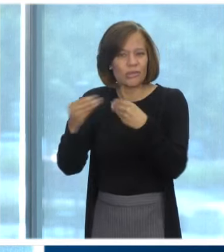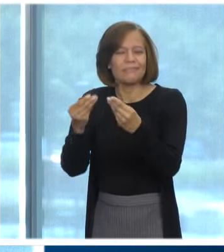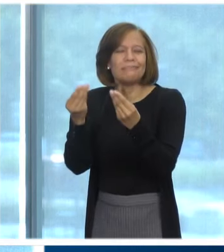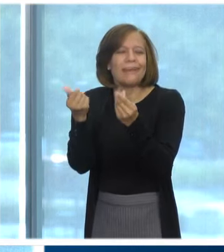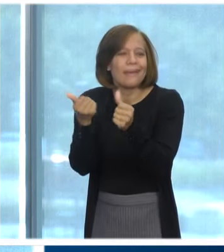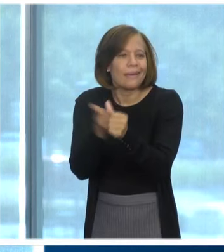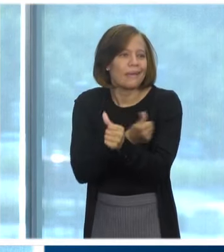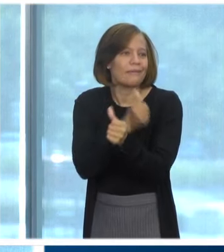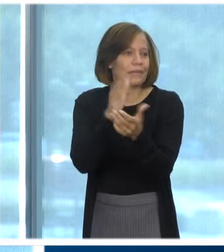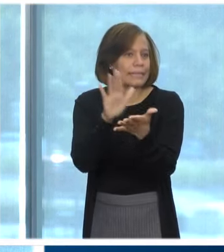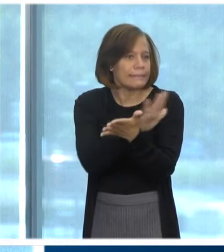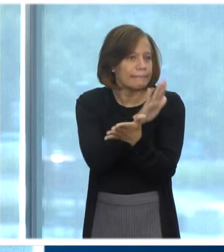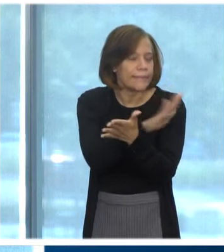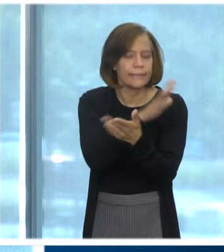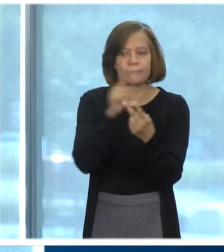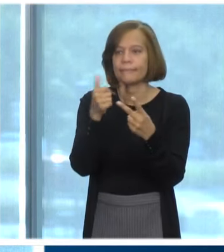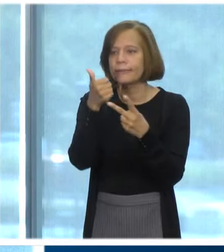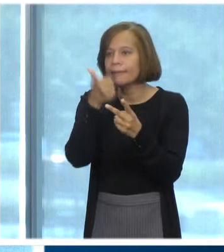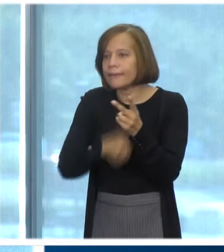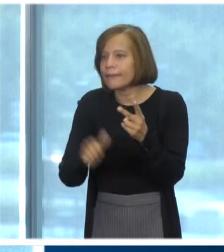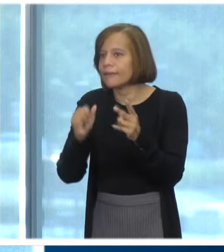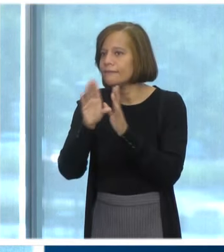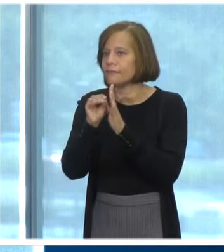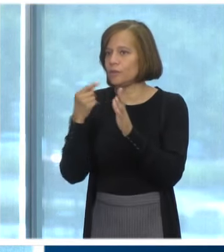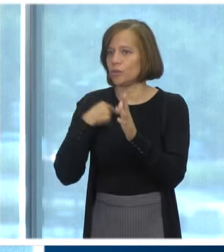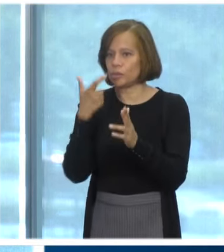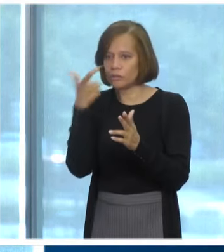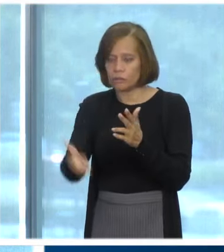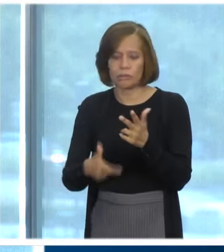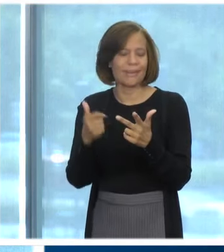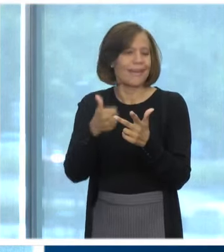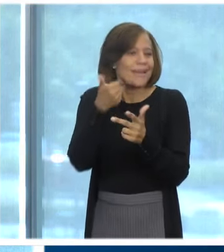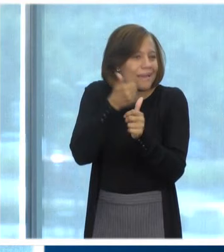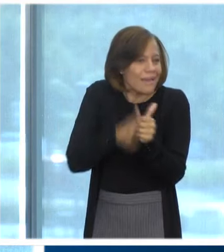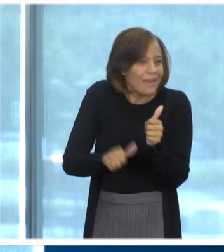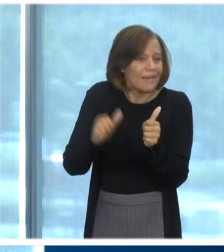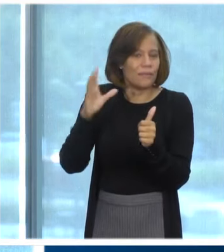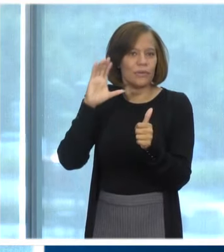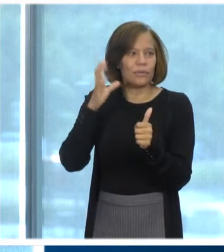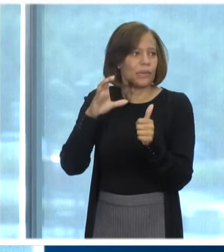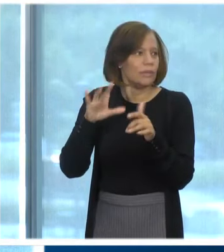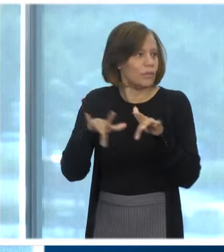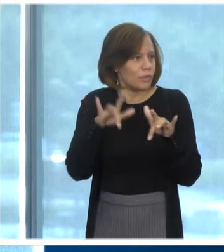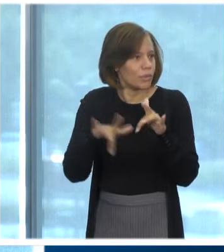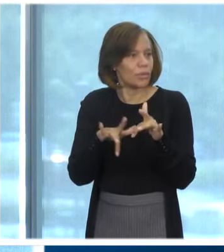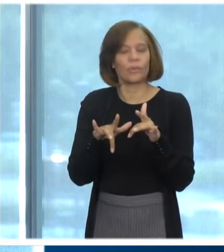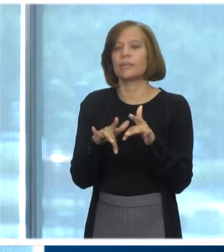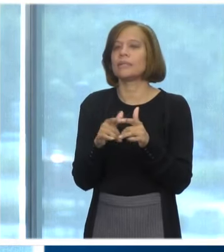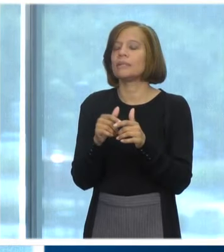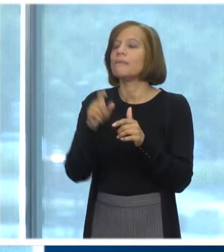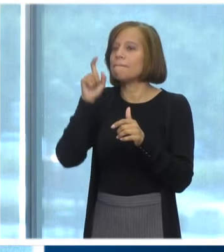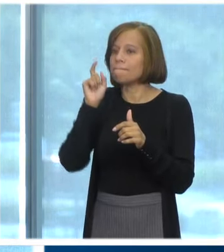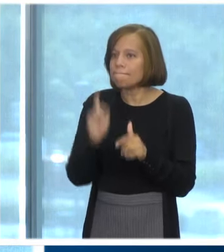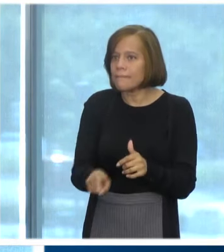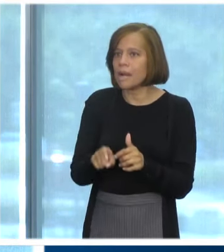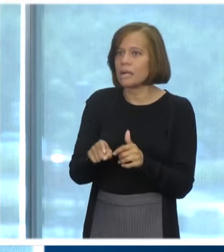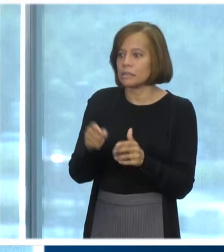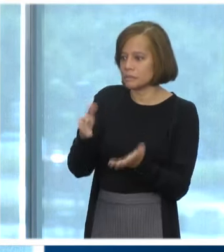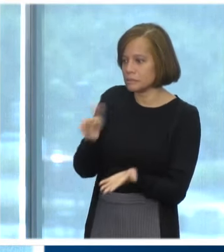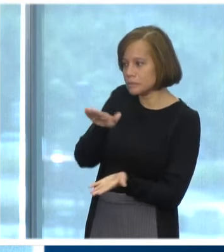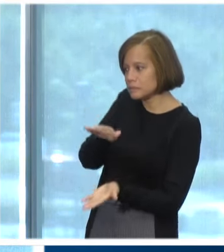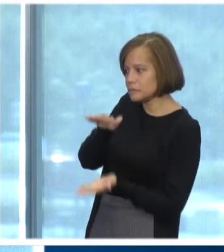at, every video that we reviewed, every radio traffic recording that we listened to has to be produced to the